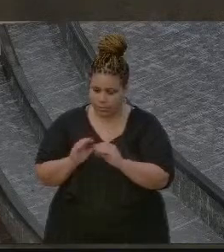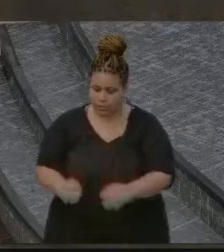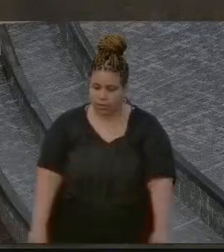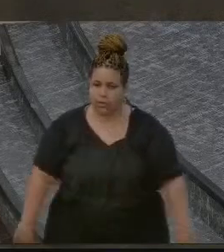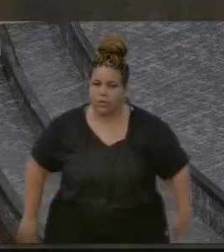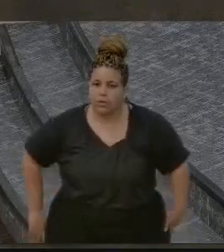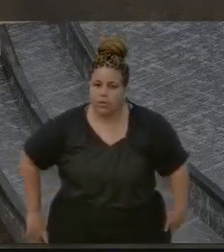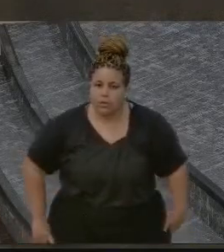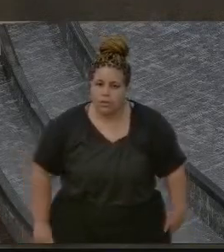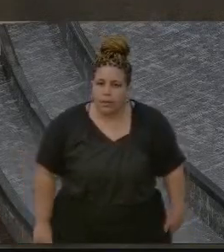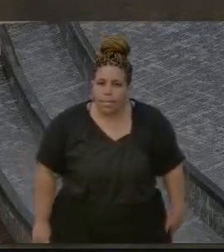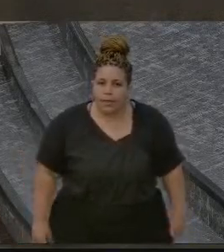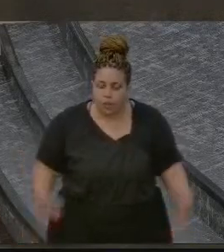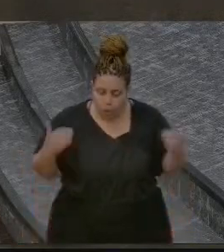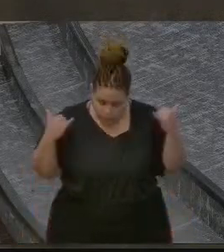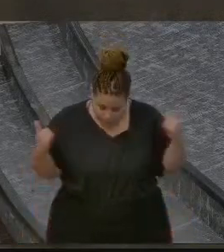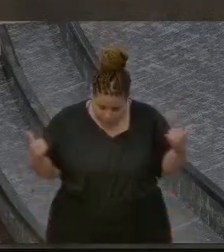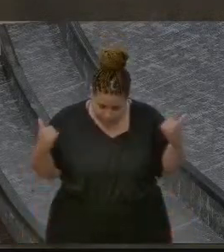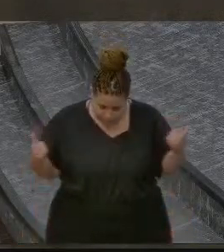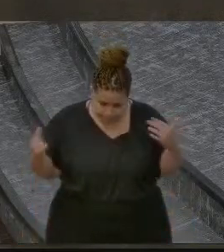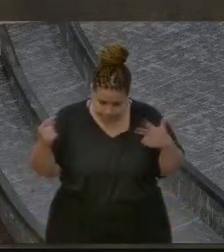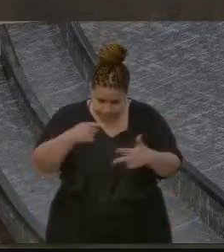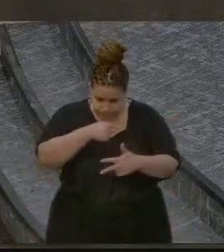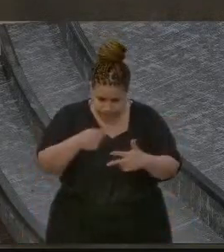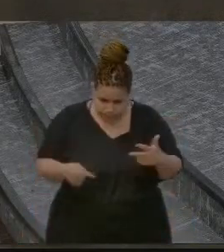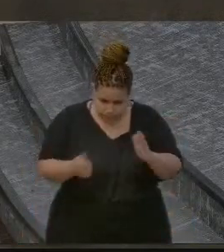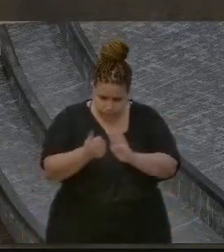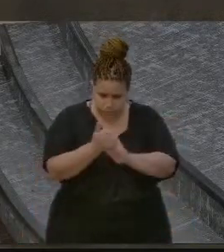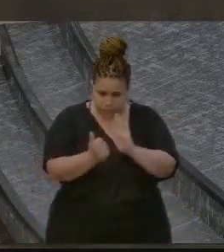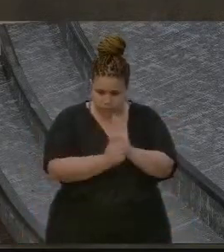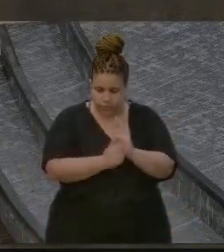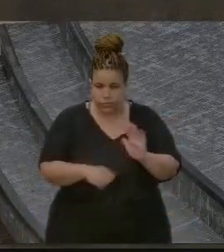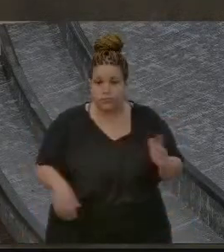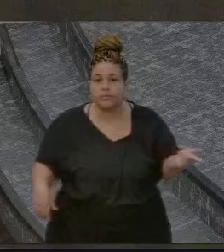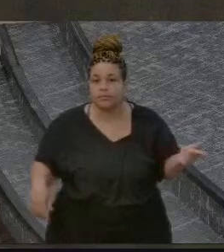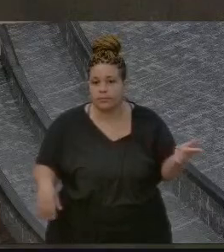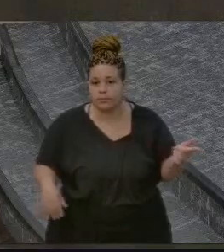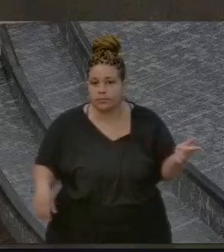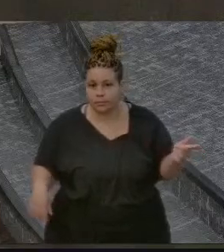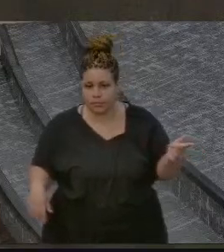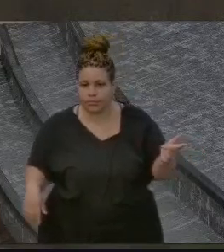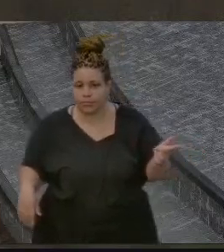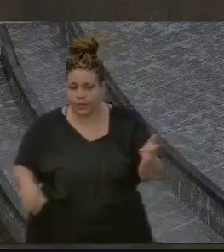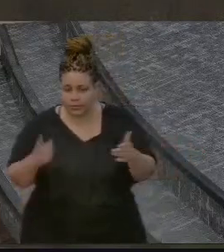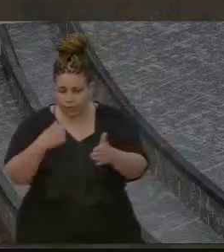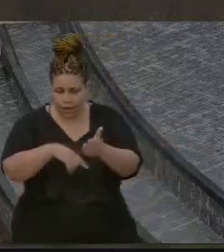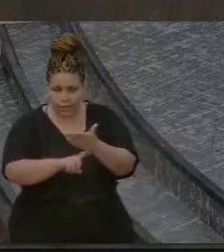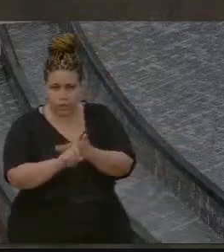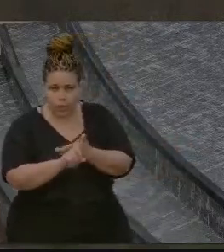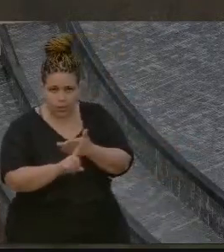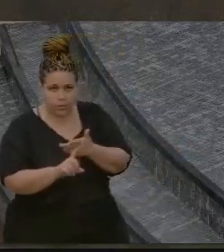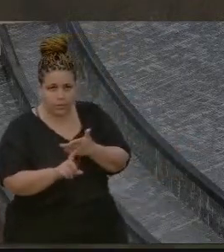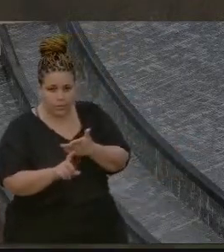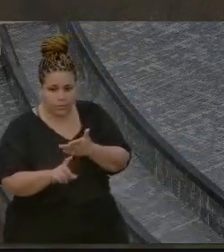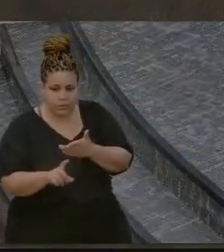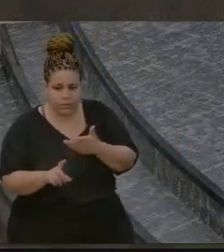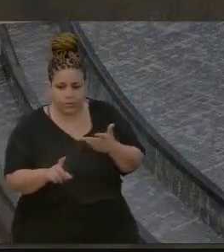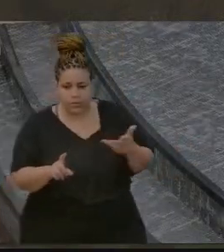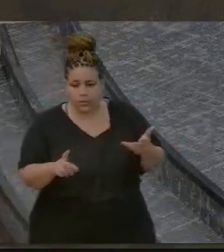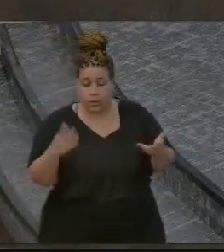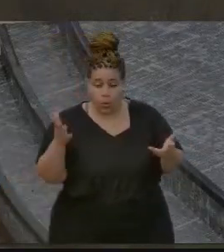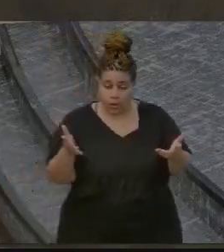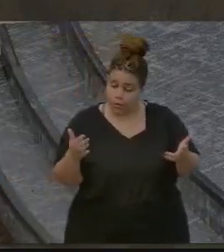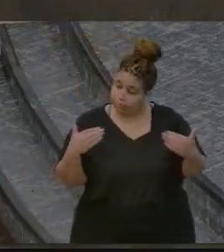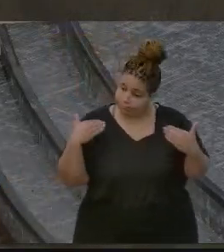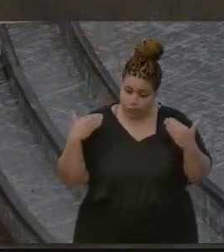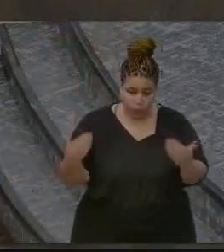3 policies that are on the agenda, and that would be on the agenda next week if you want to move them